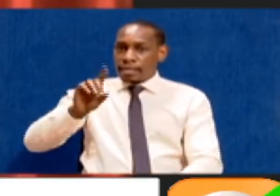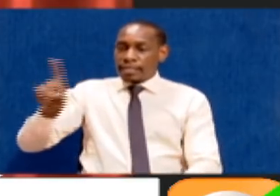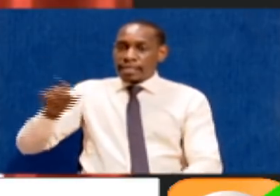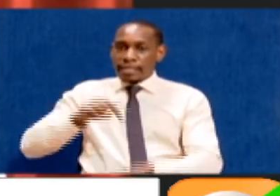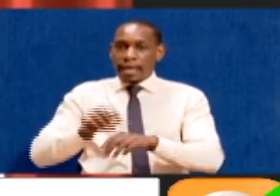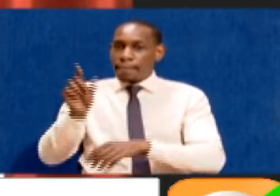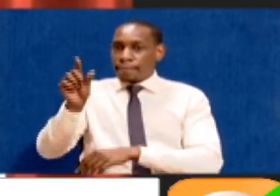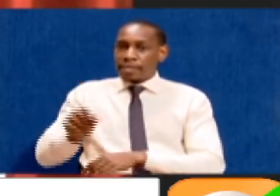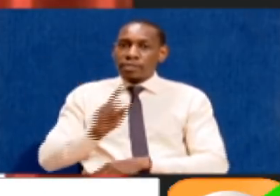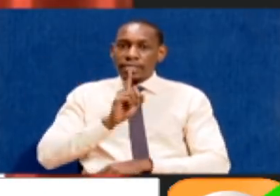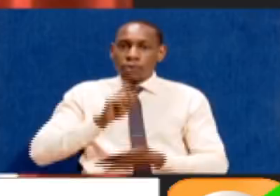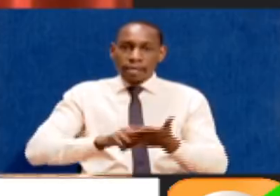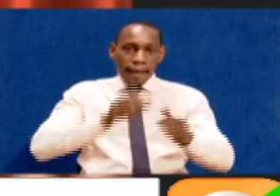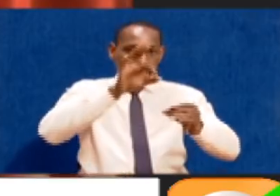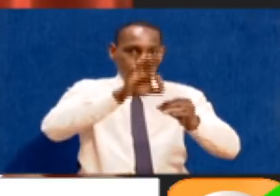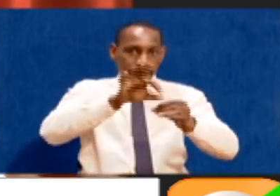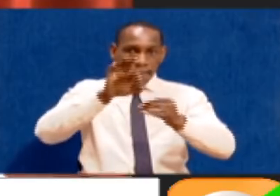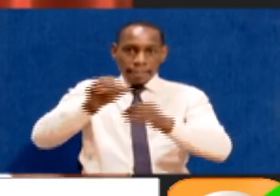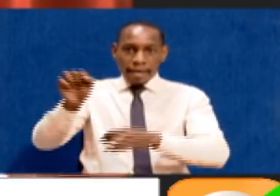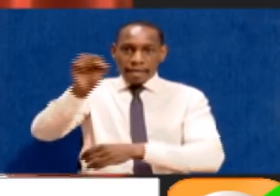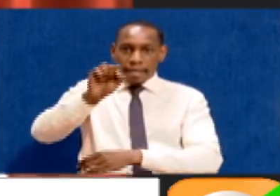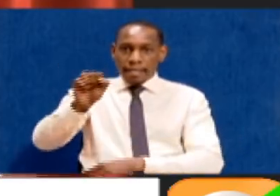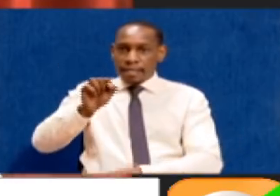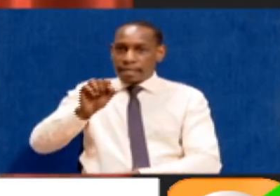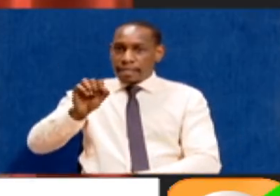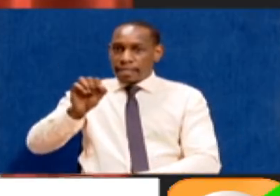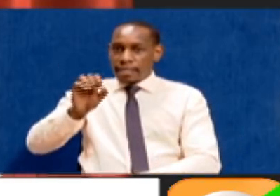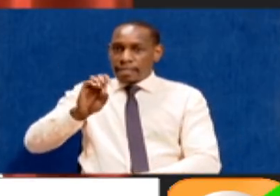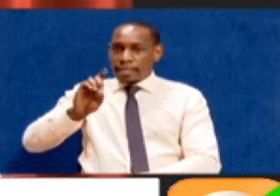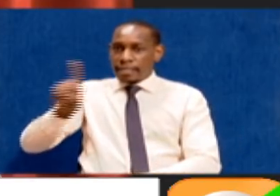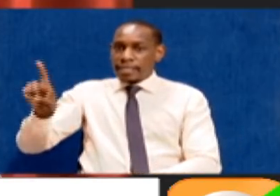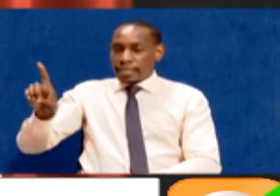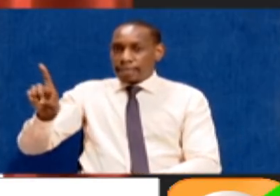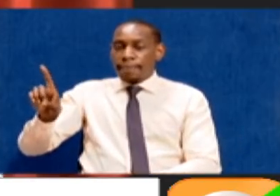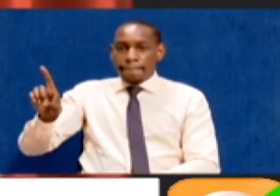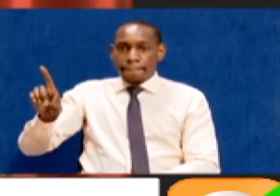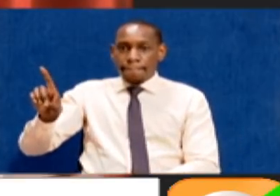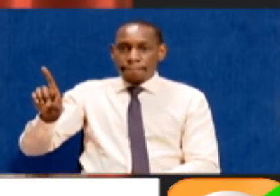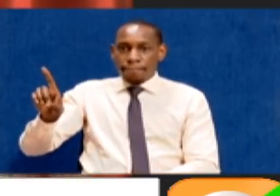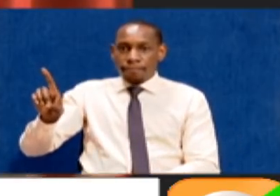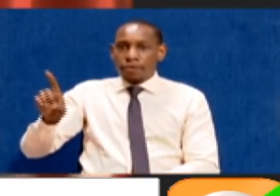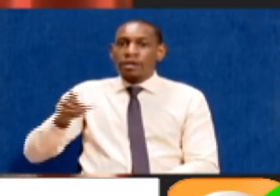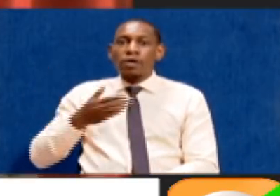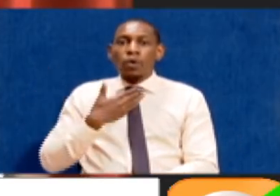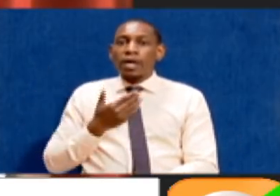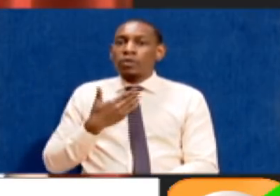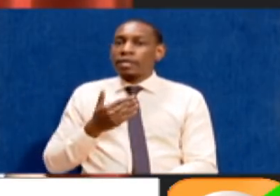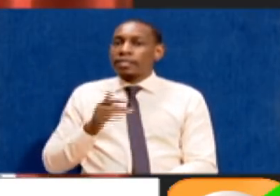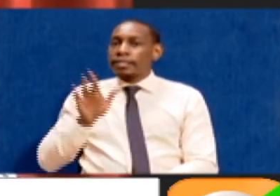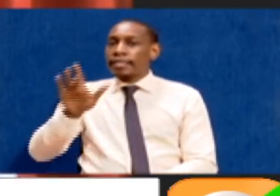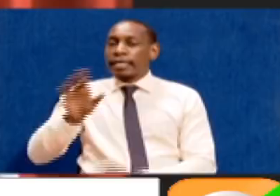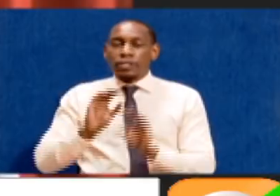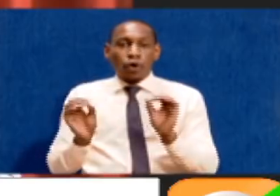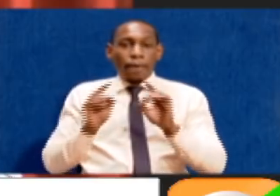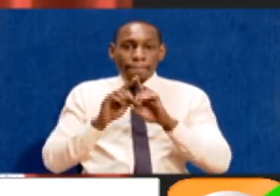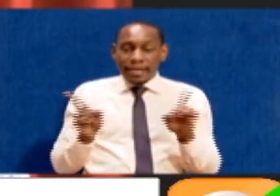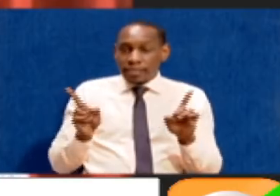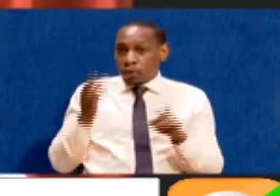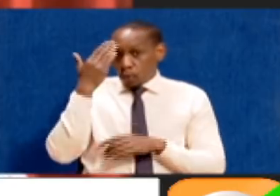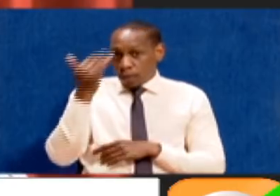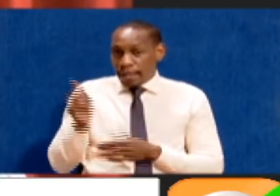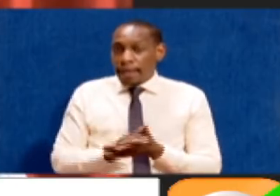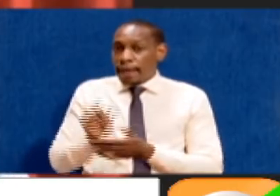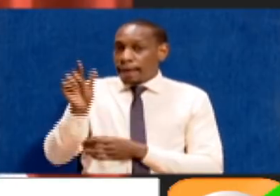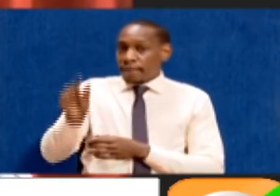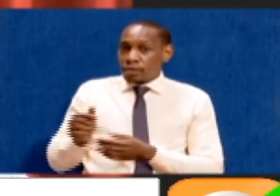when somebody says, I'm planting a seed, it is like something you don't want to even touch. but it's just